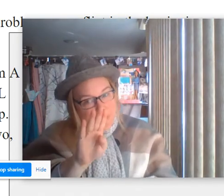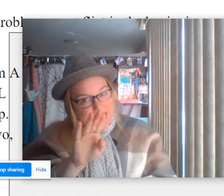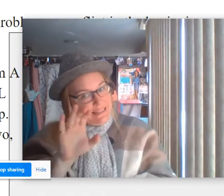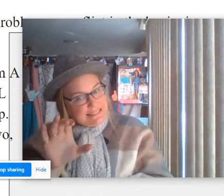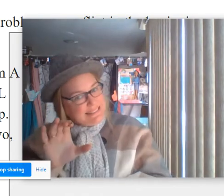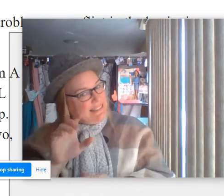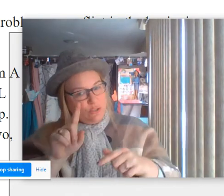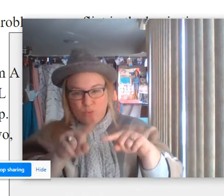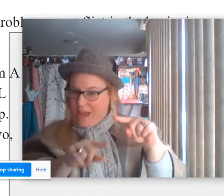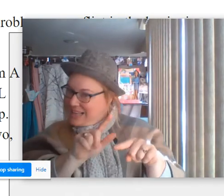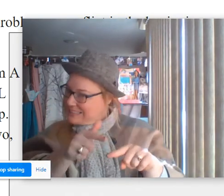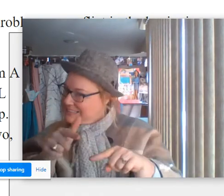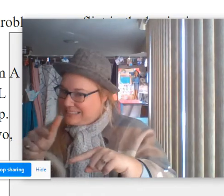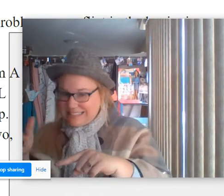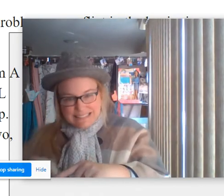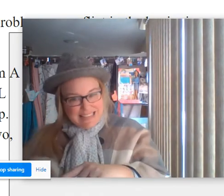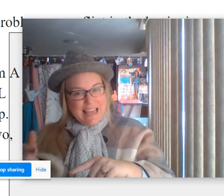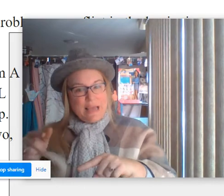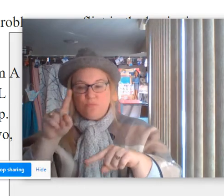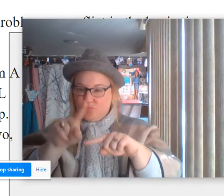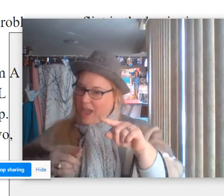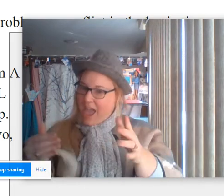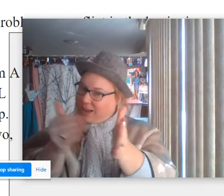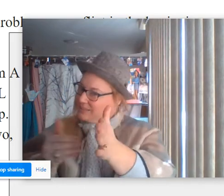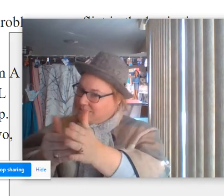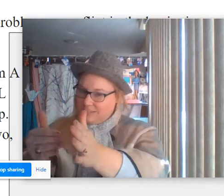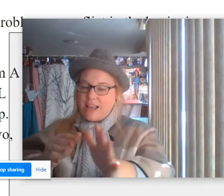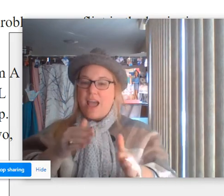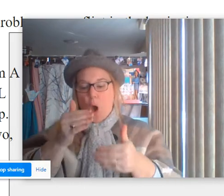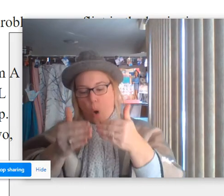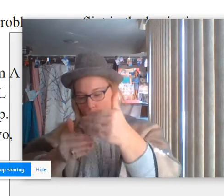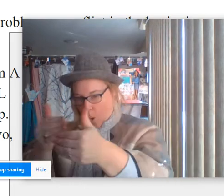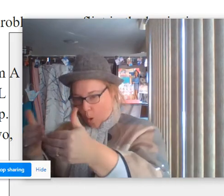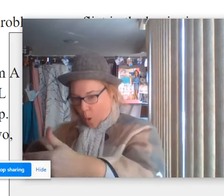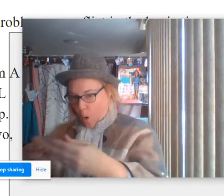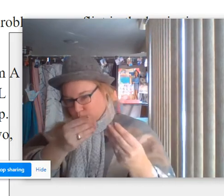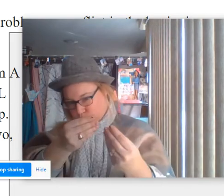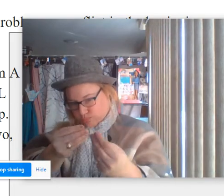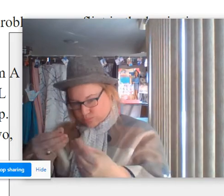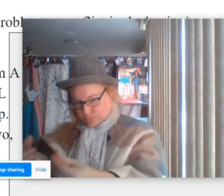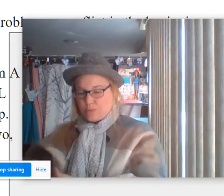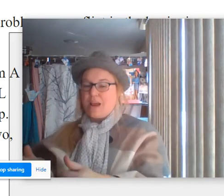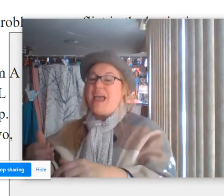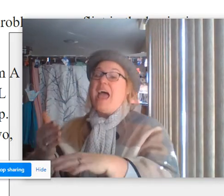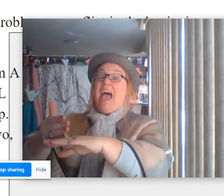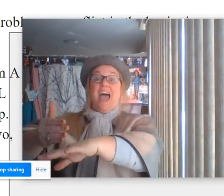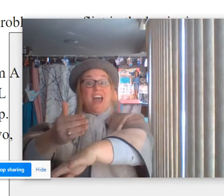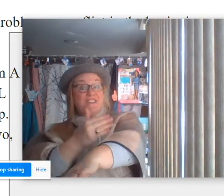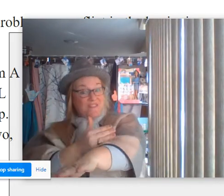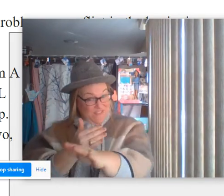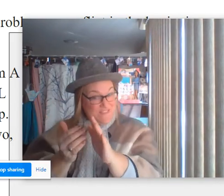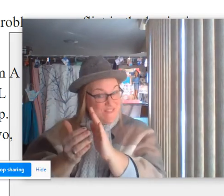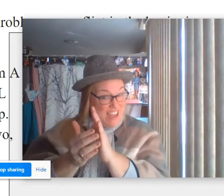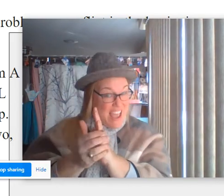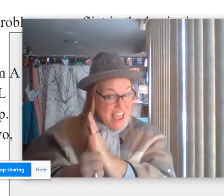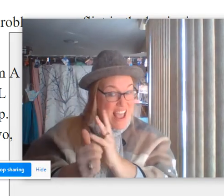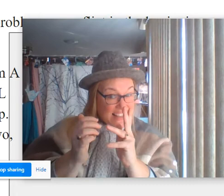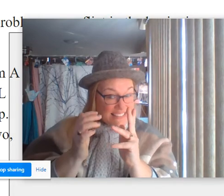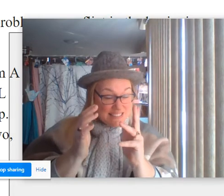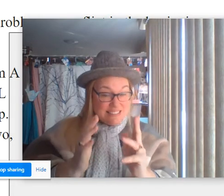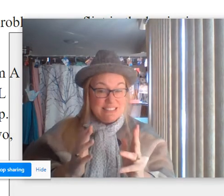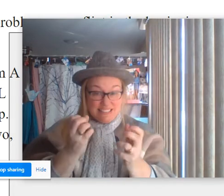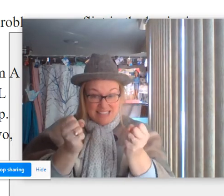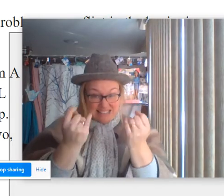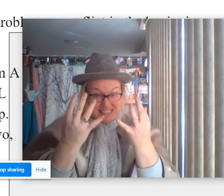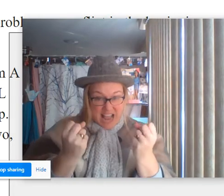any letters. You cannot repeat any letters, okay? Um, Advanced learners can play with Z to A, or even